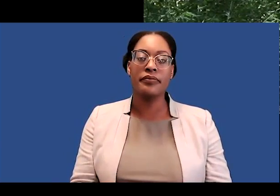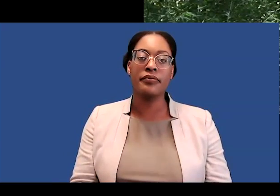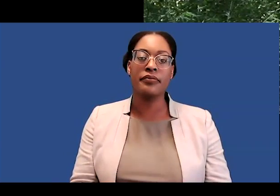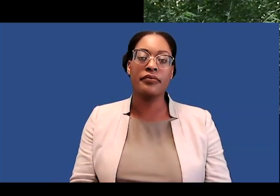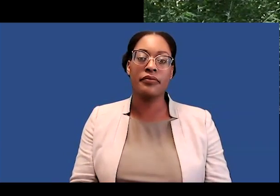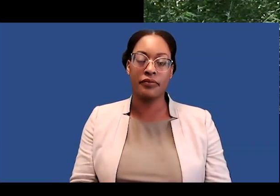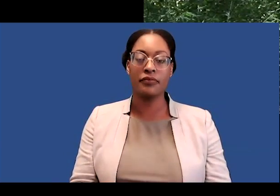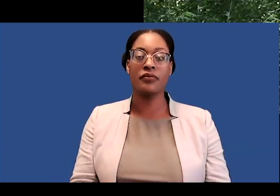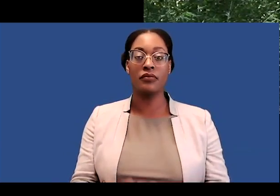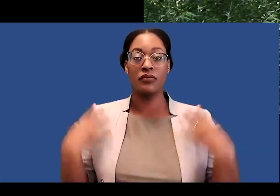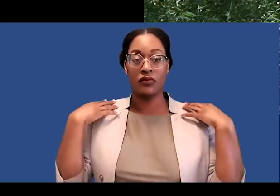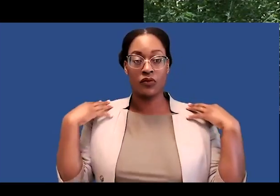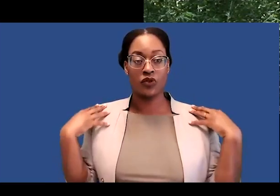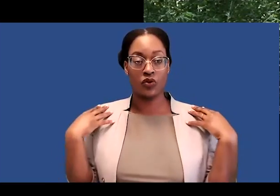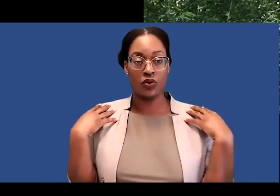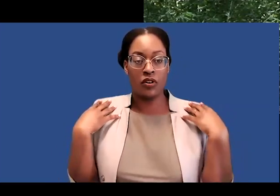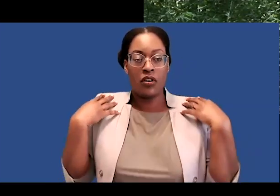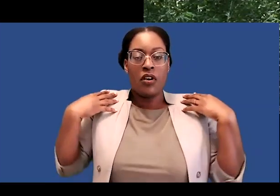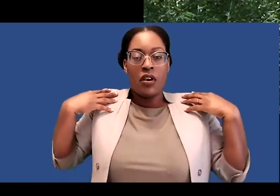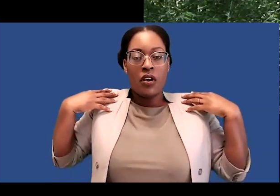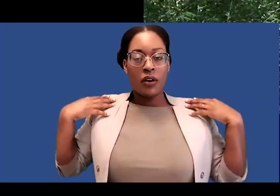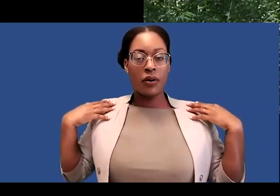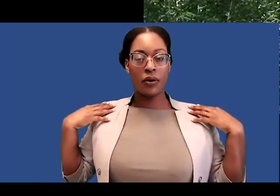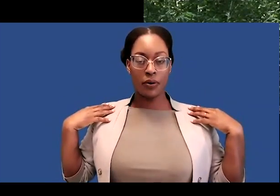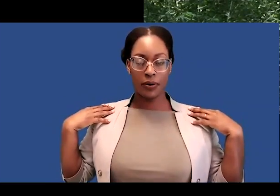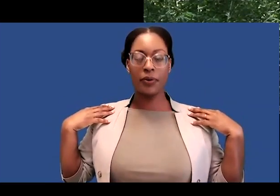And we're just going to drop the shoulders onto the back here.